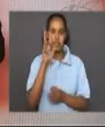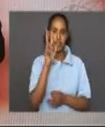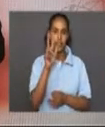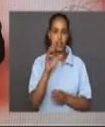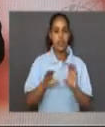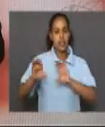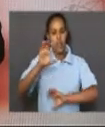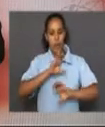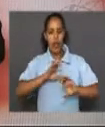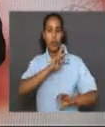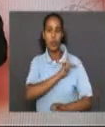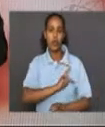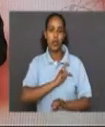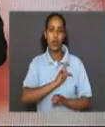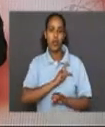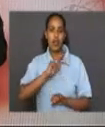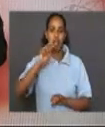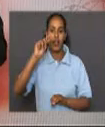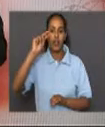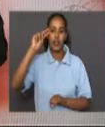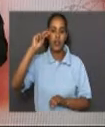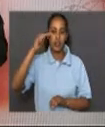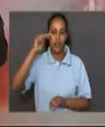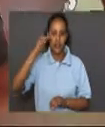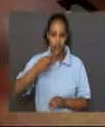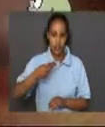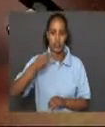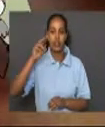3 chemical properties of nitric acid.